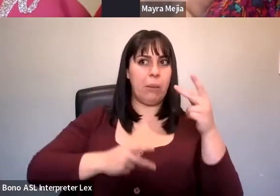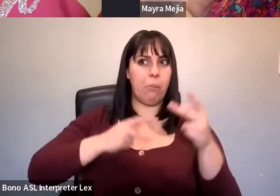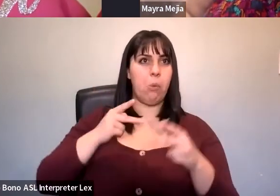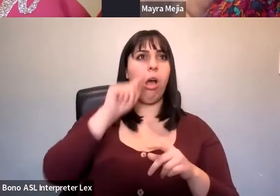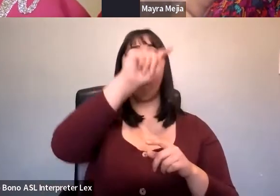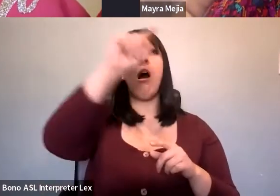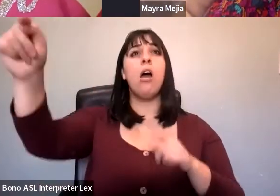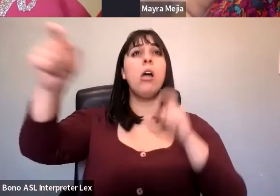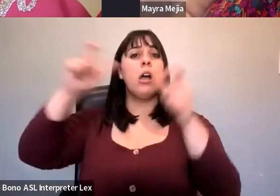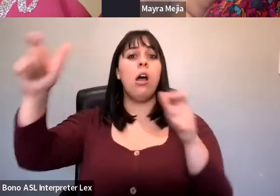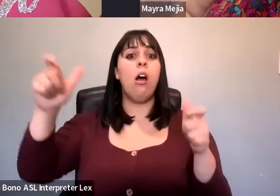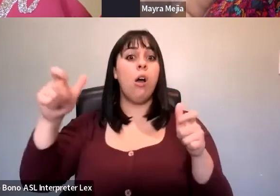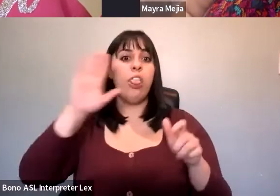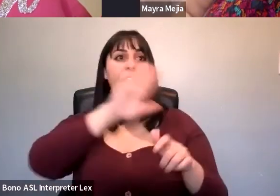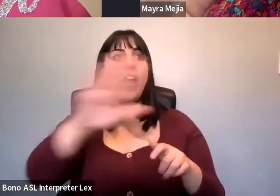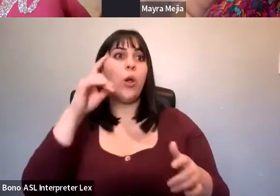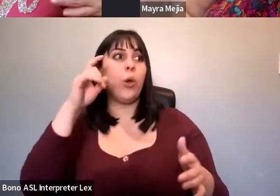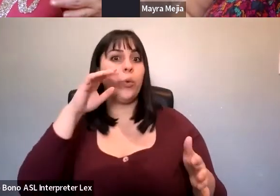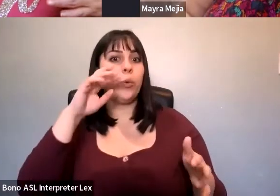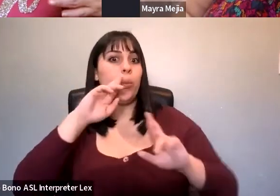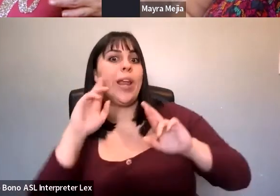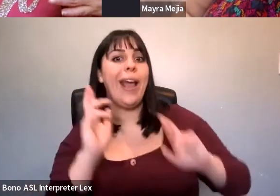acceptable bodies because,